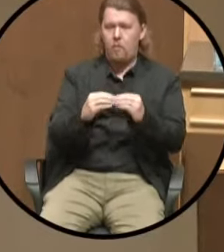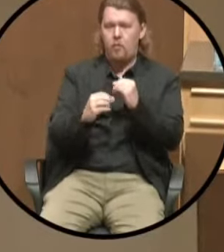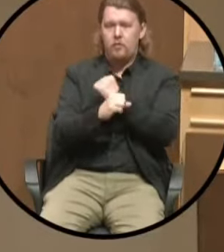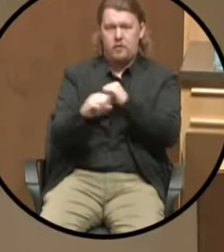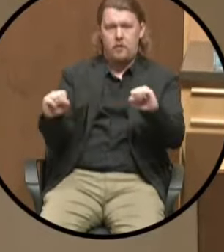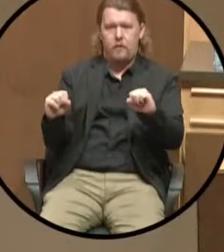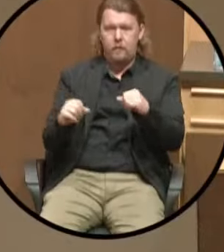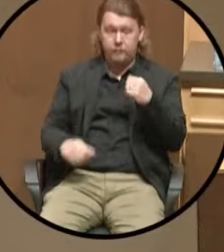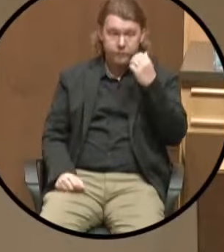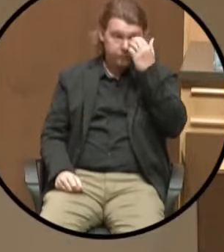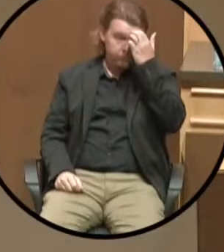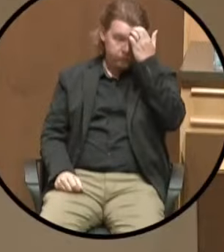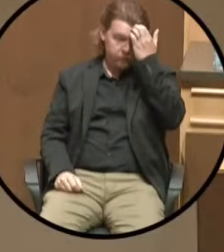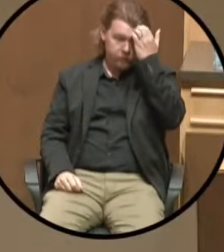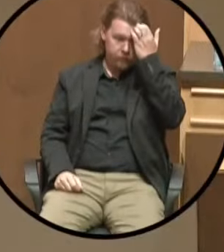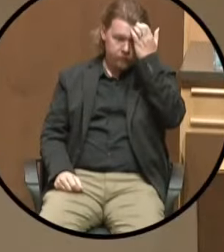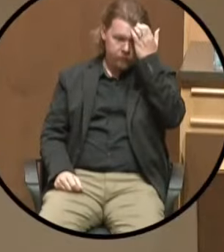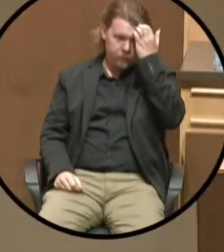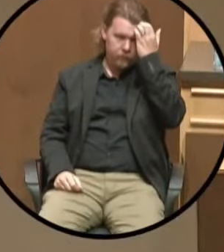go to